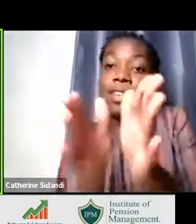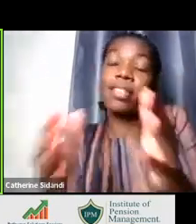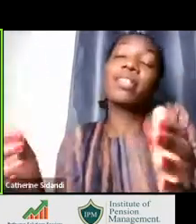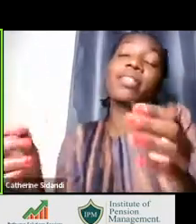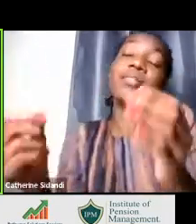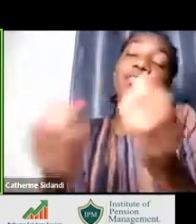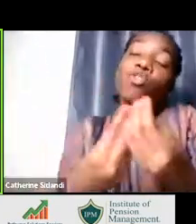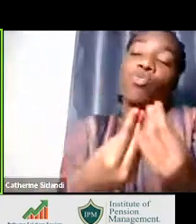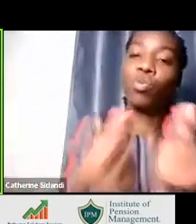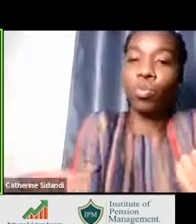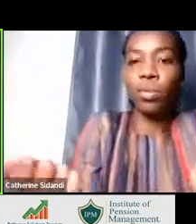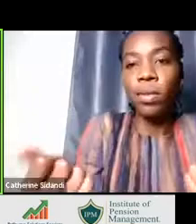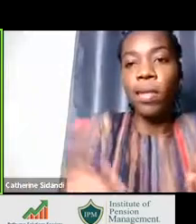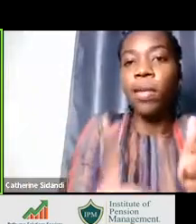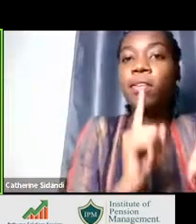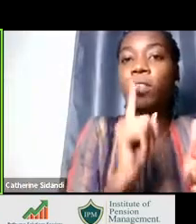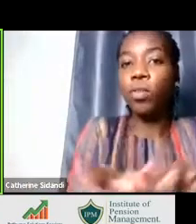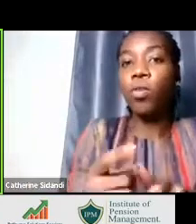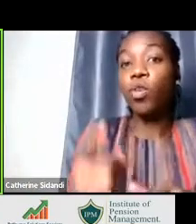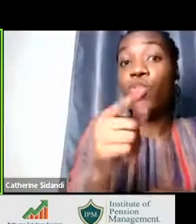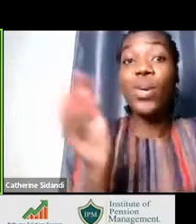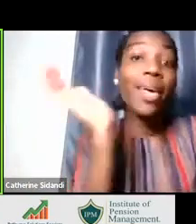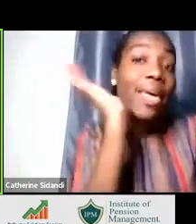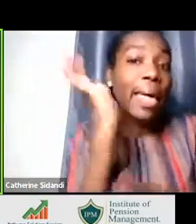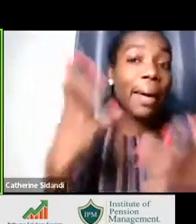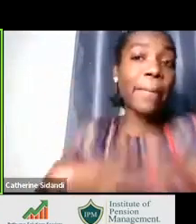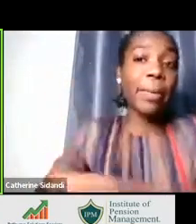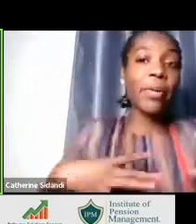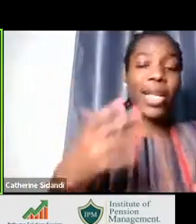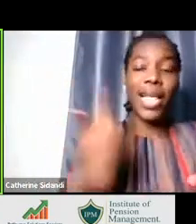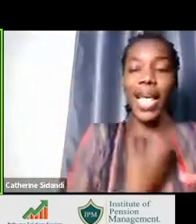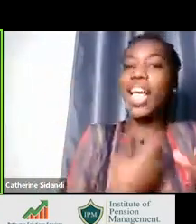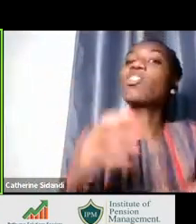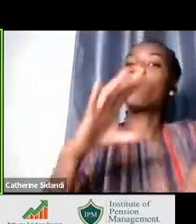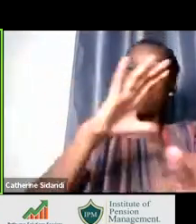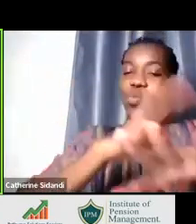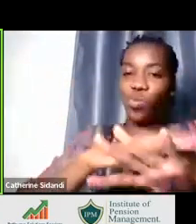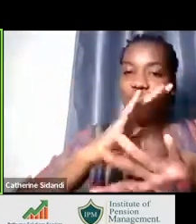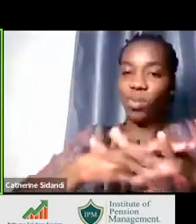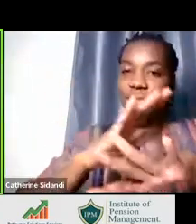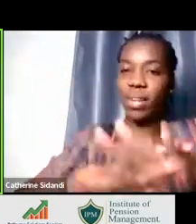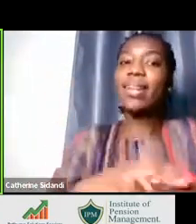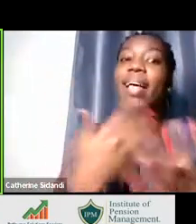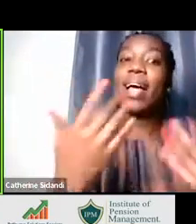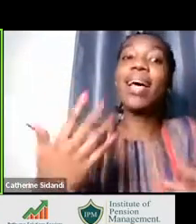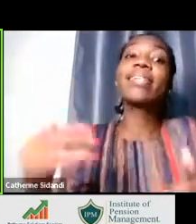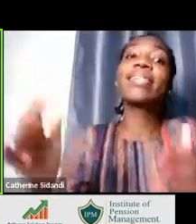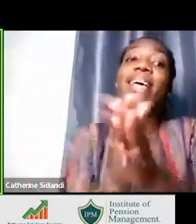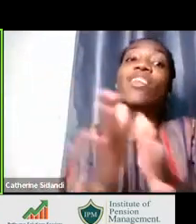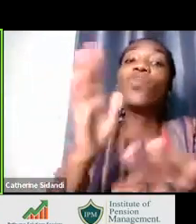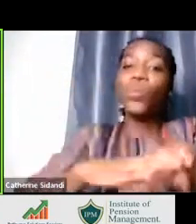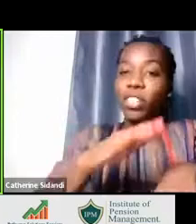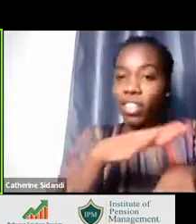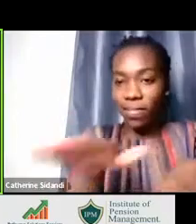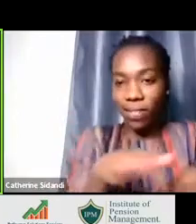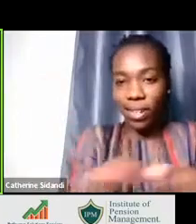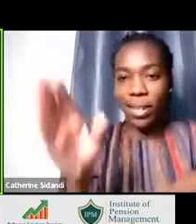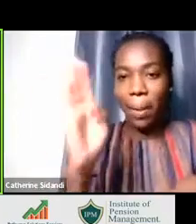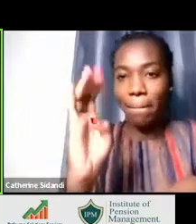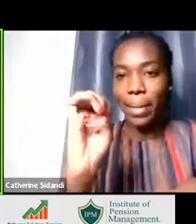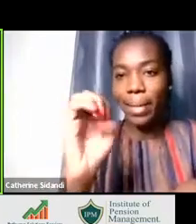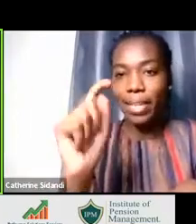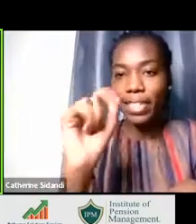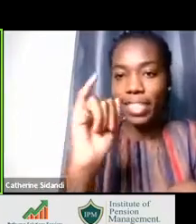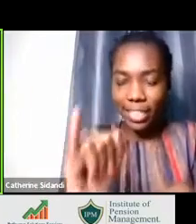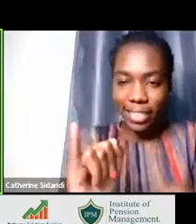resolution. So you can hear, you people, we are very much in good hands. And good evening, Betty, as well. Thank you very much for joining us.